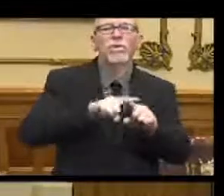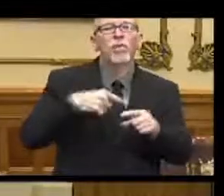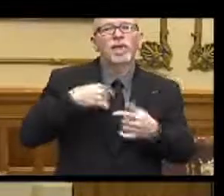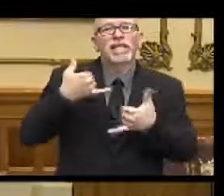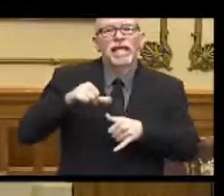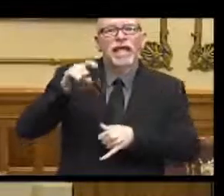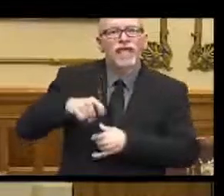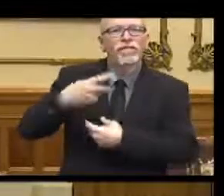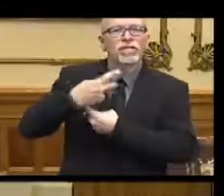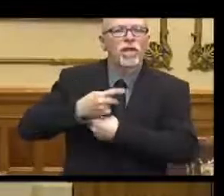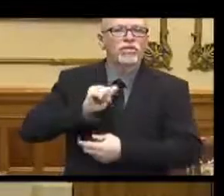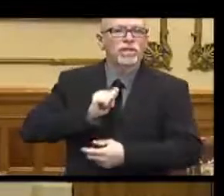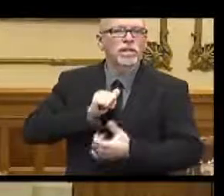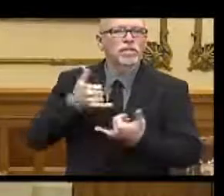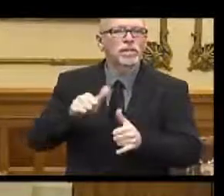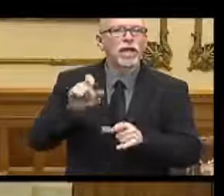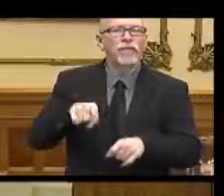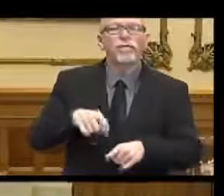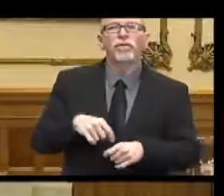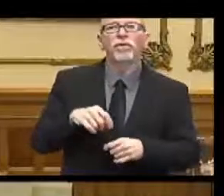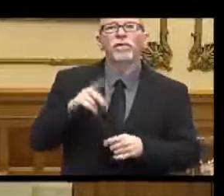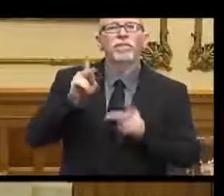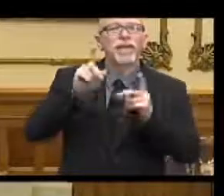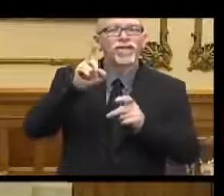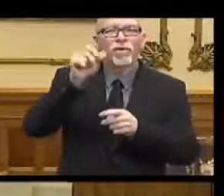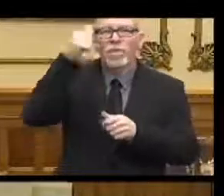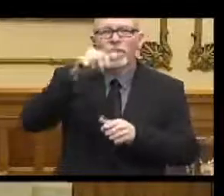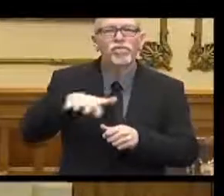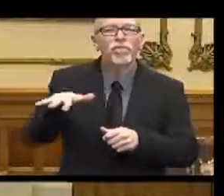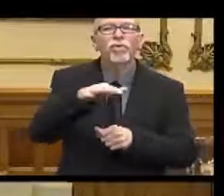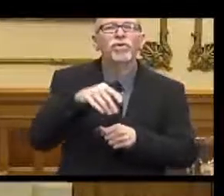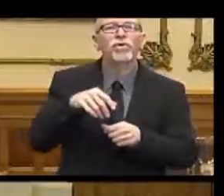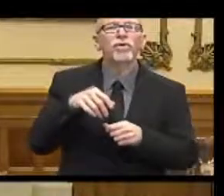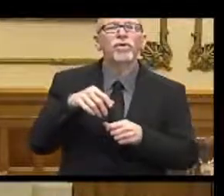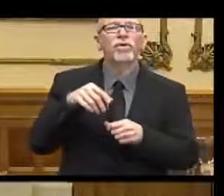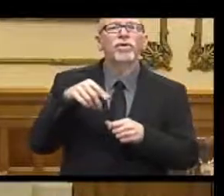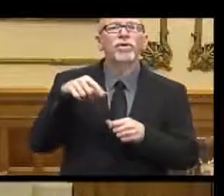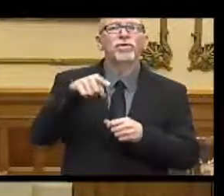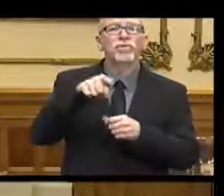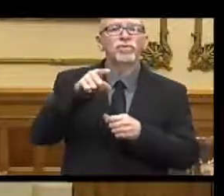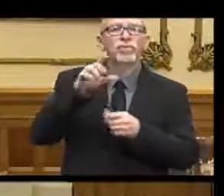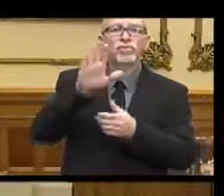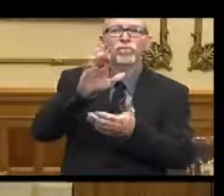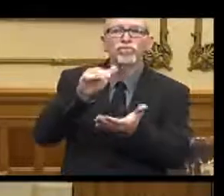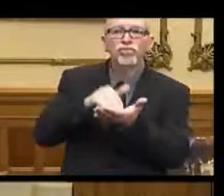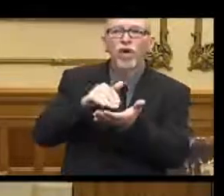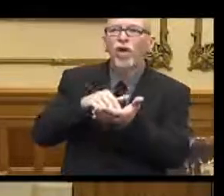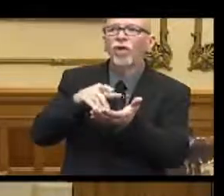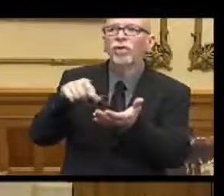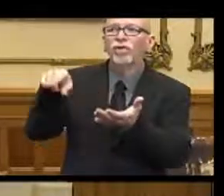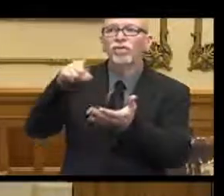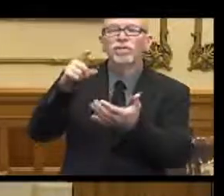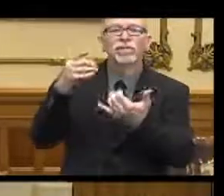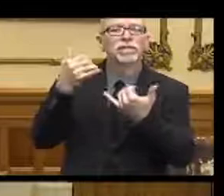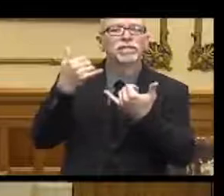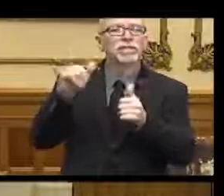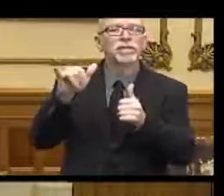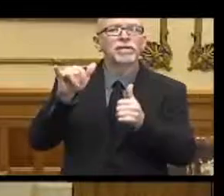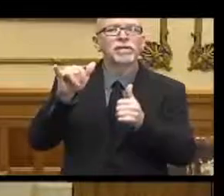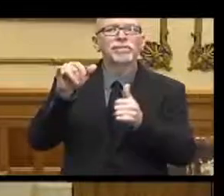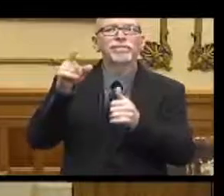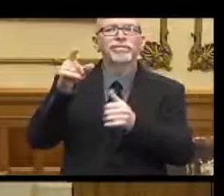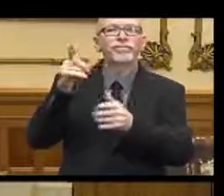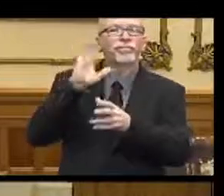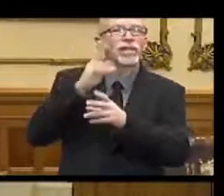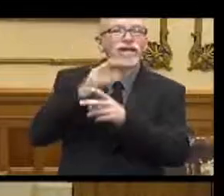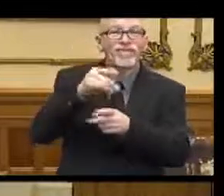of ourselves. And I think one thing people must remember is that the emergency room and your doctors are always available 24/7. So if you're not sure